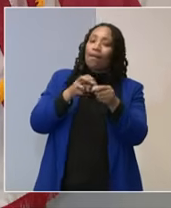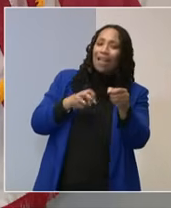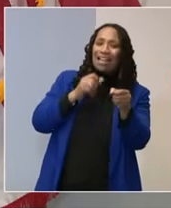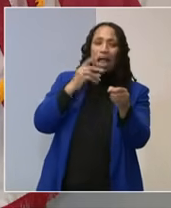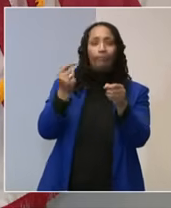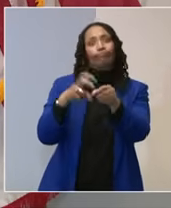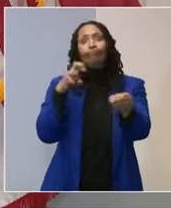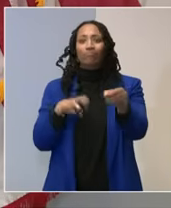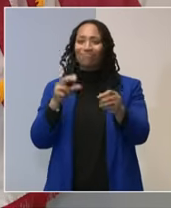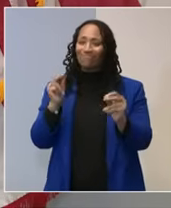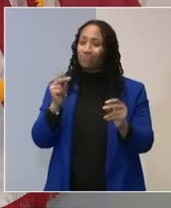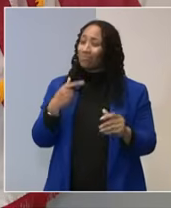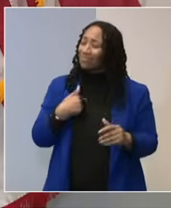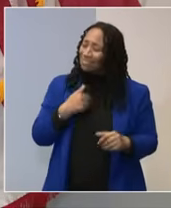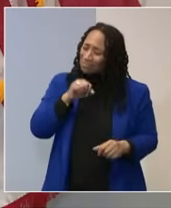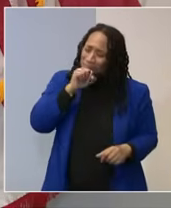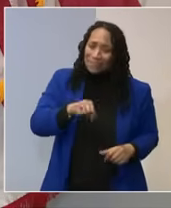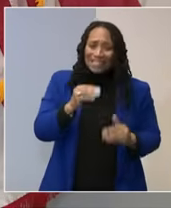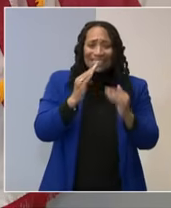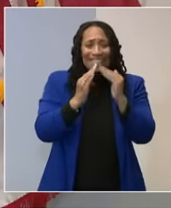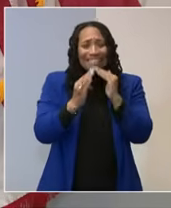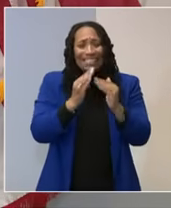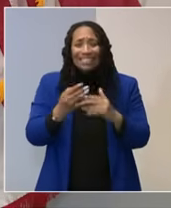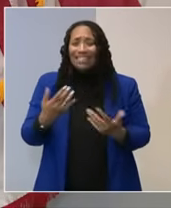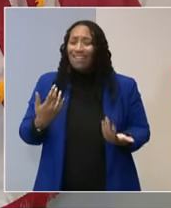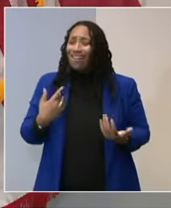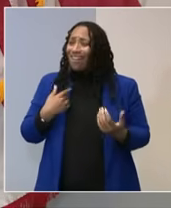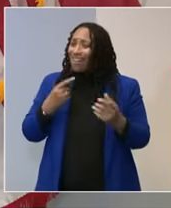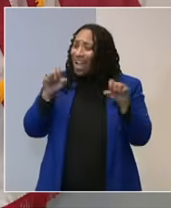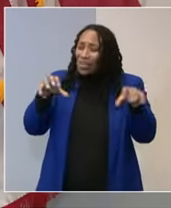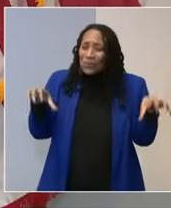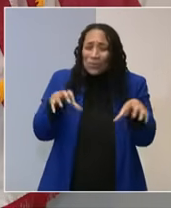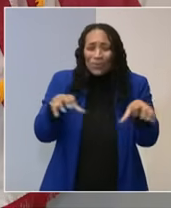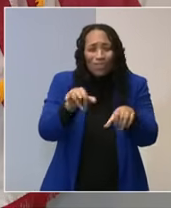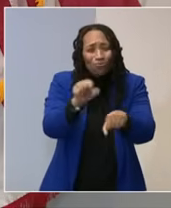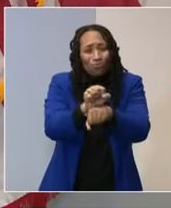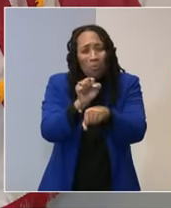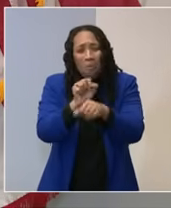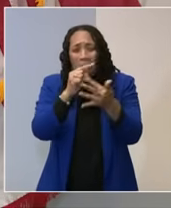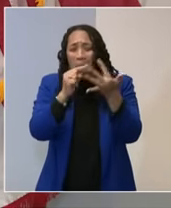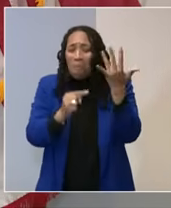start taking a hard look and saying, you know, we like you, we love you, but